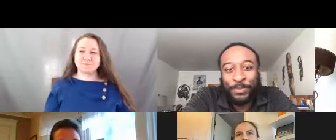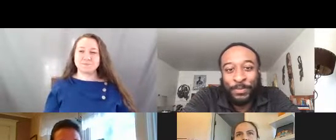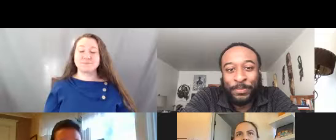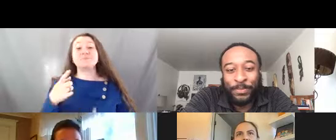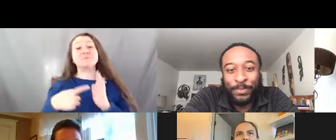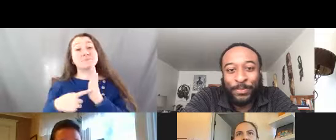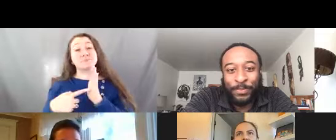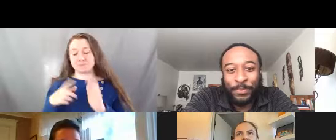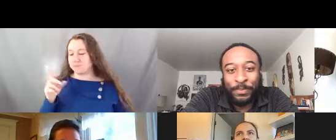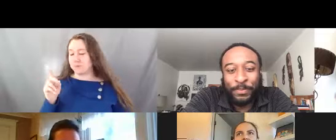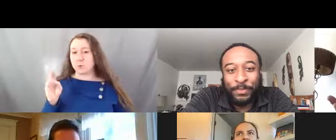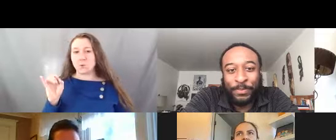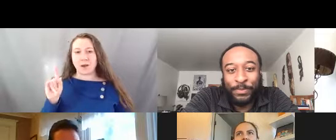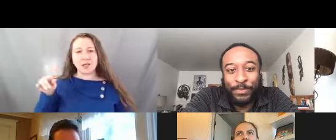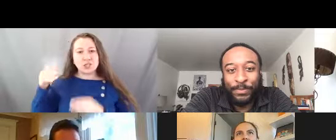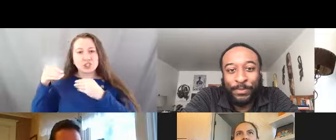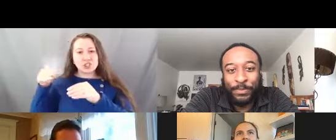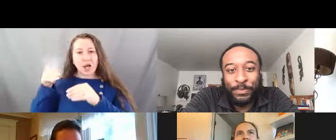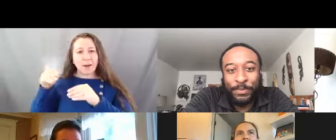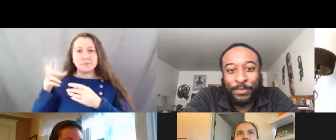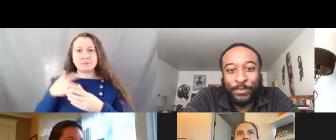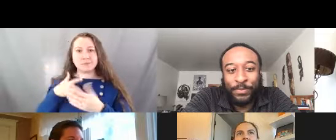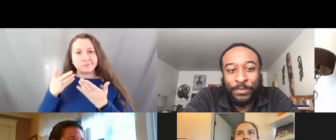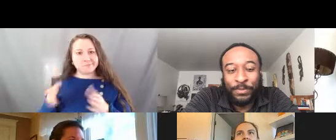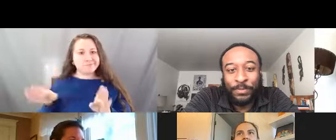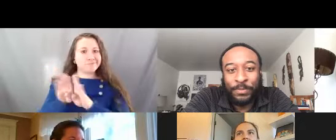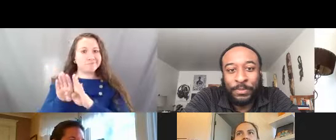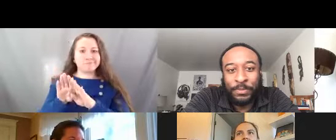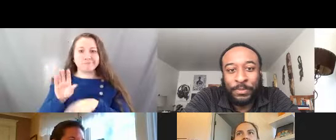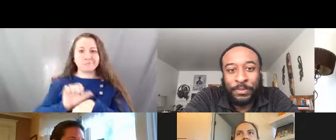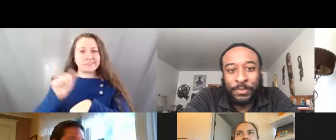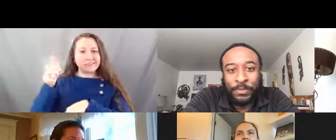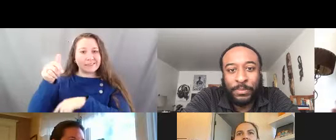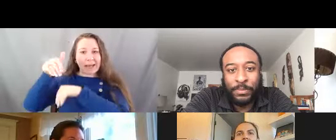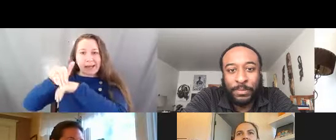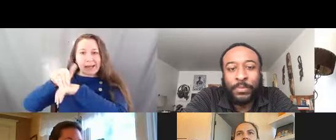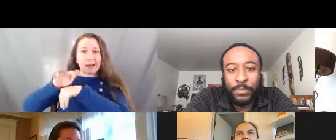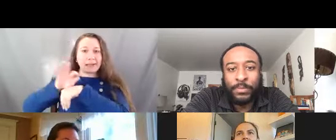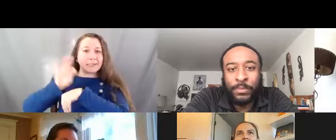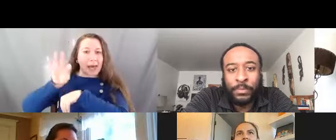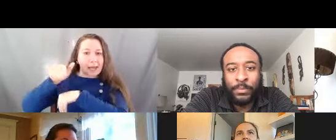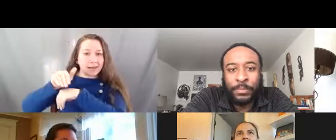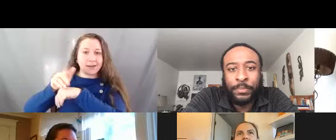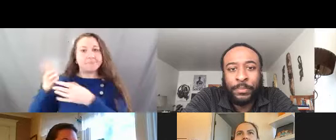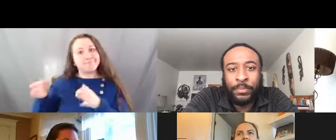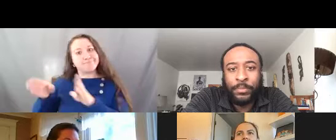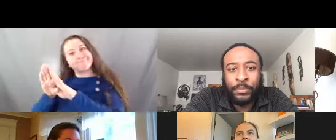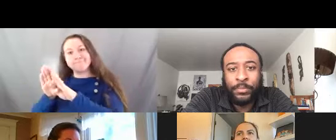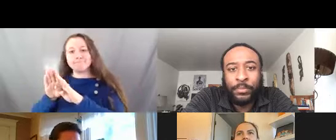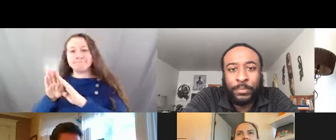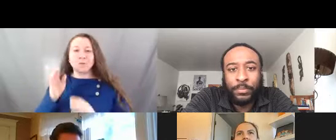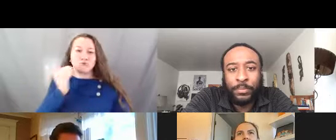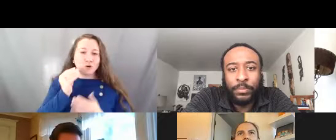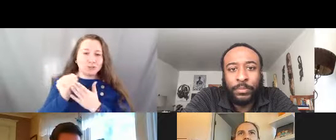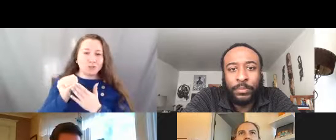Dubai, like all the shops would close at like 10 p.m. or 9 or 10 p.m., right? Like just the grocery store and things like